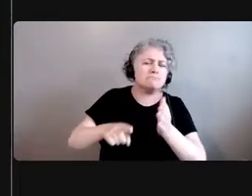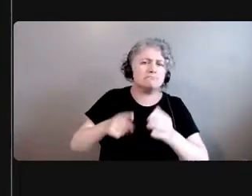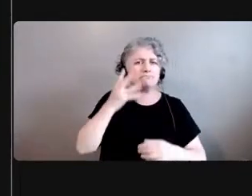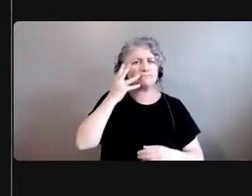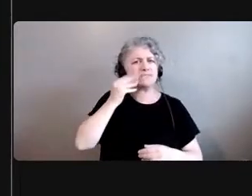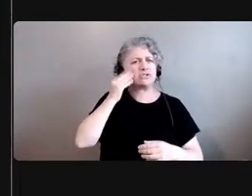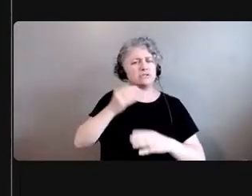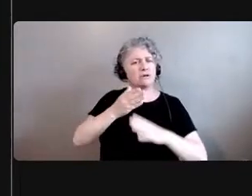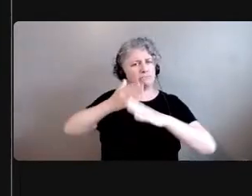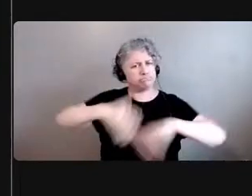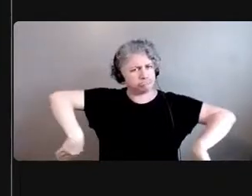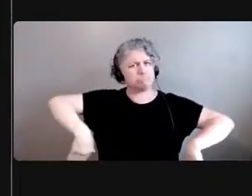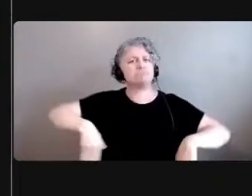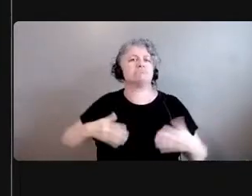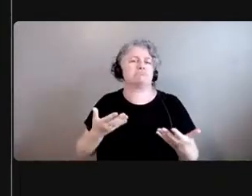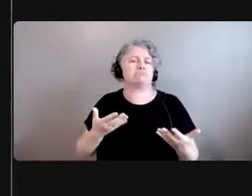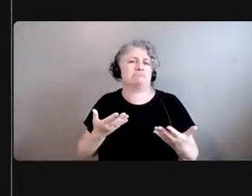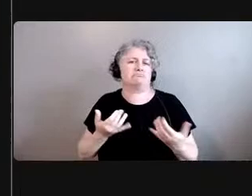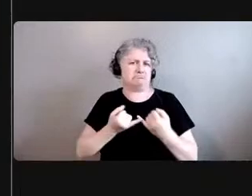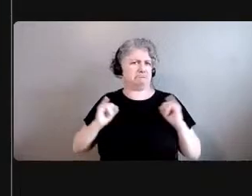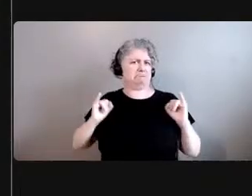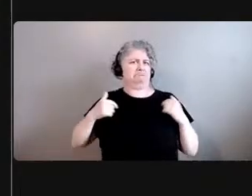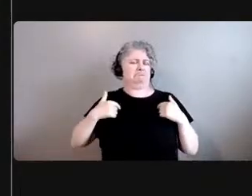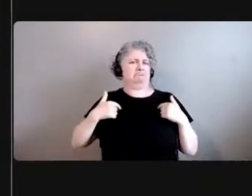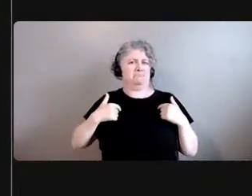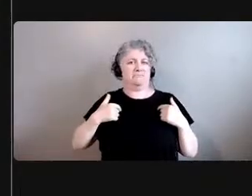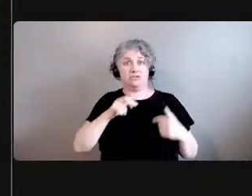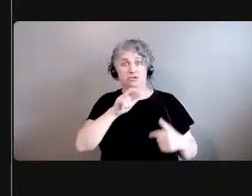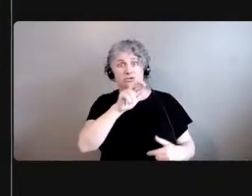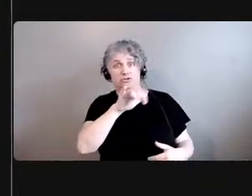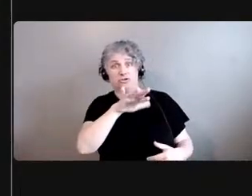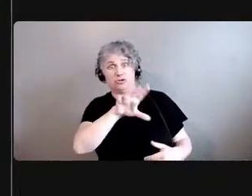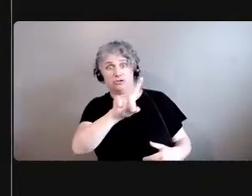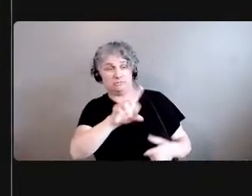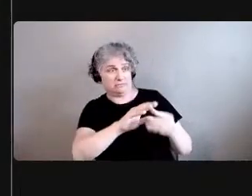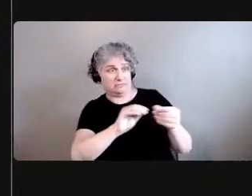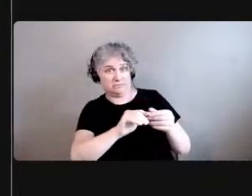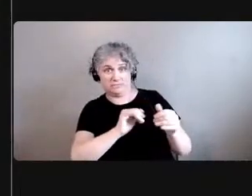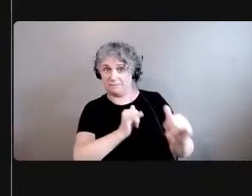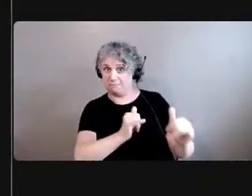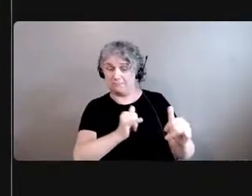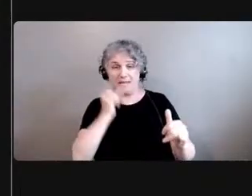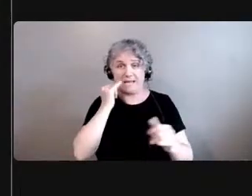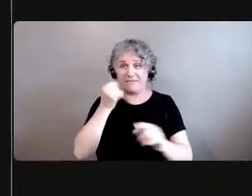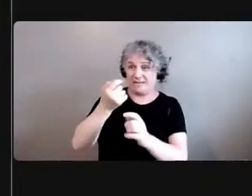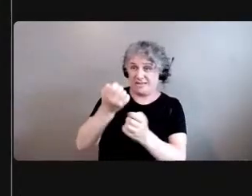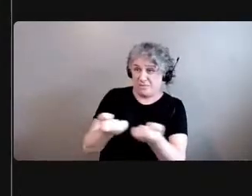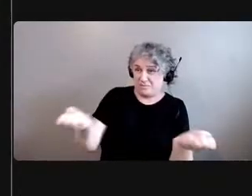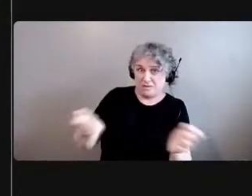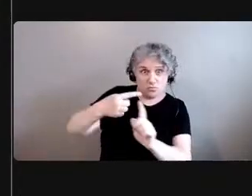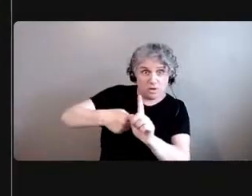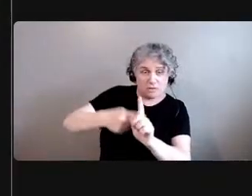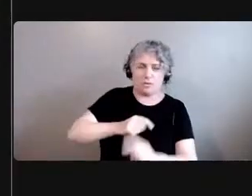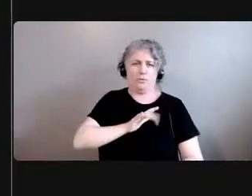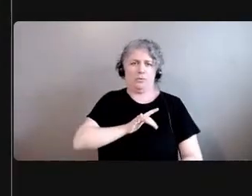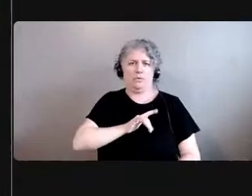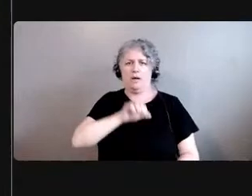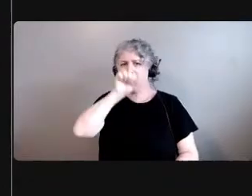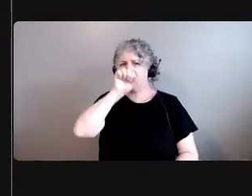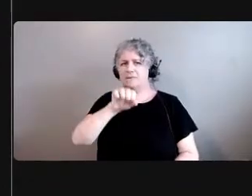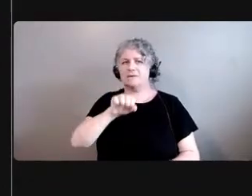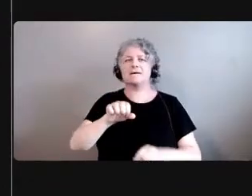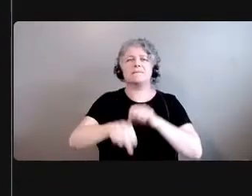experiences. And as Richard mentioned, like if you can rent equipment, for example, I love tandem